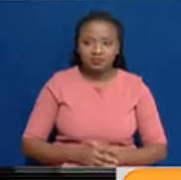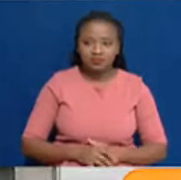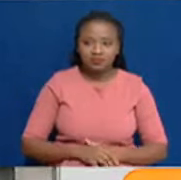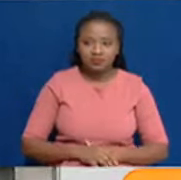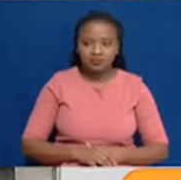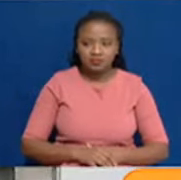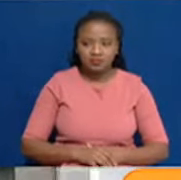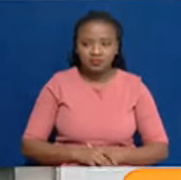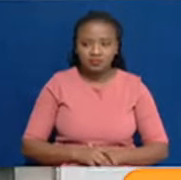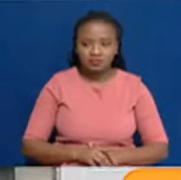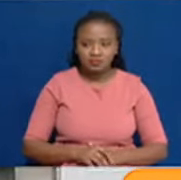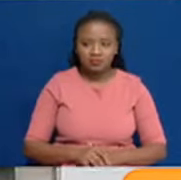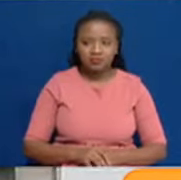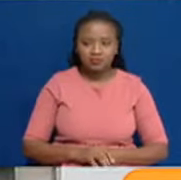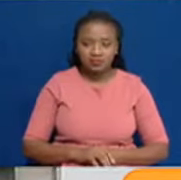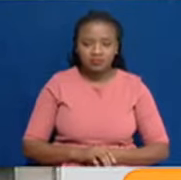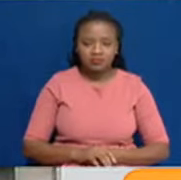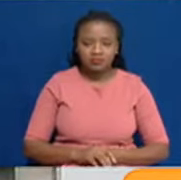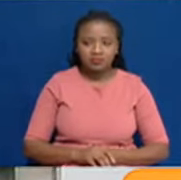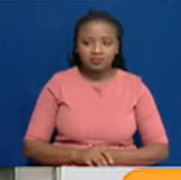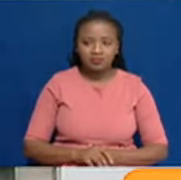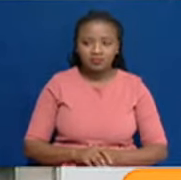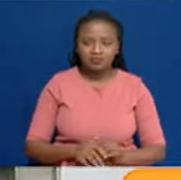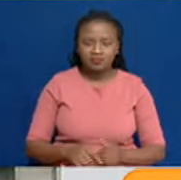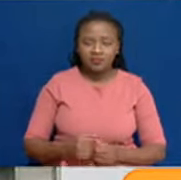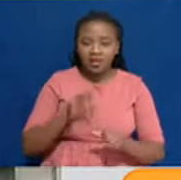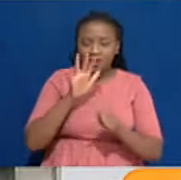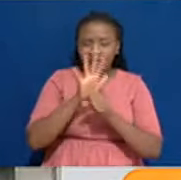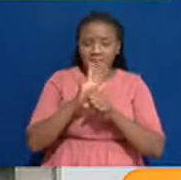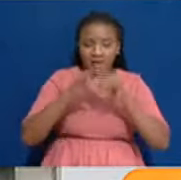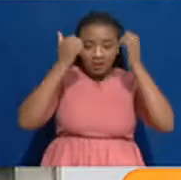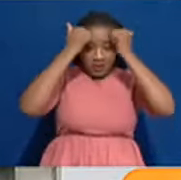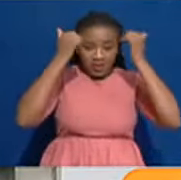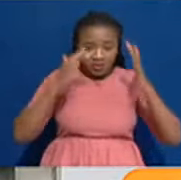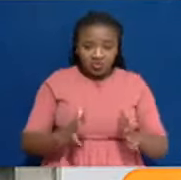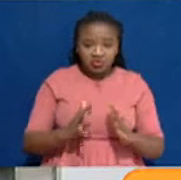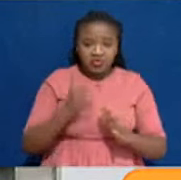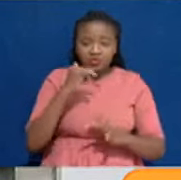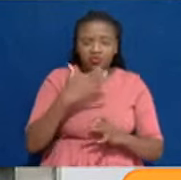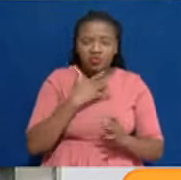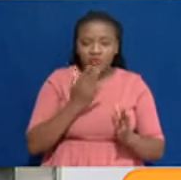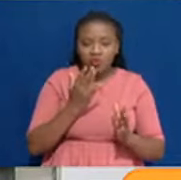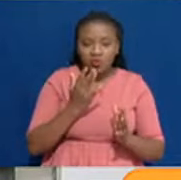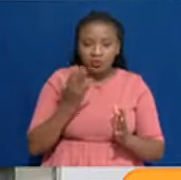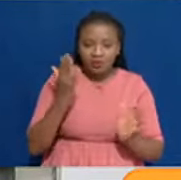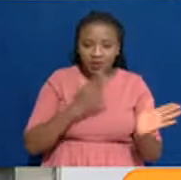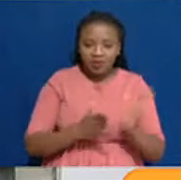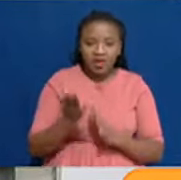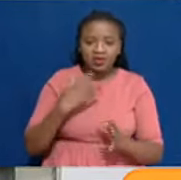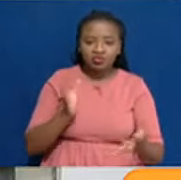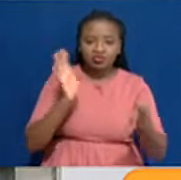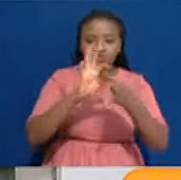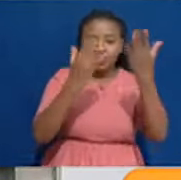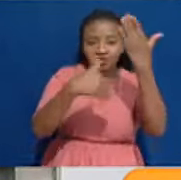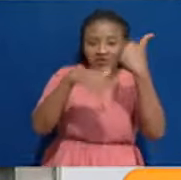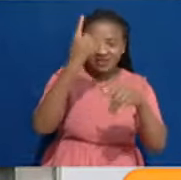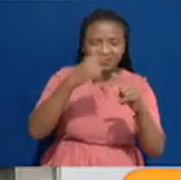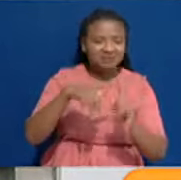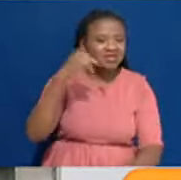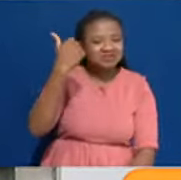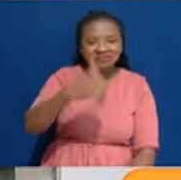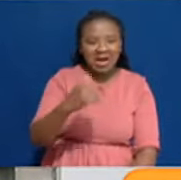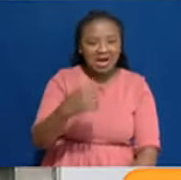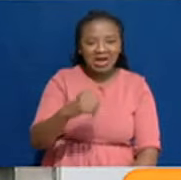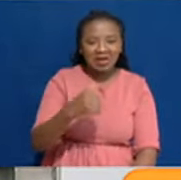More than half a million candidates who qualified to join institutions of higher learning have not been placed in either universities or colleges